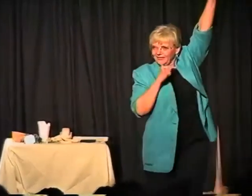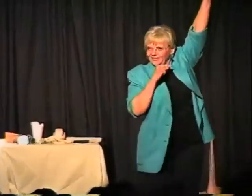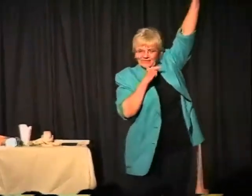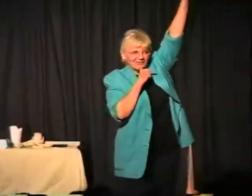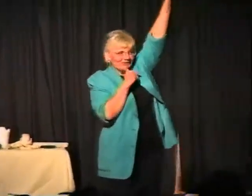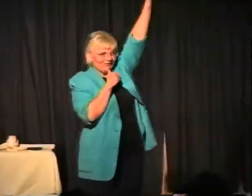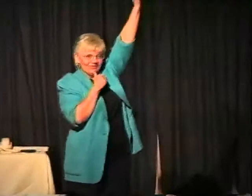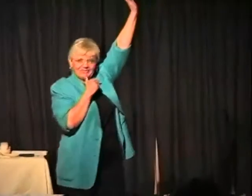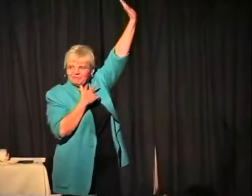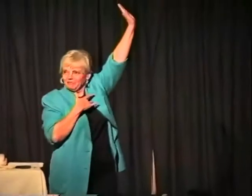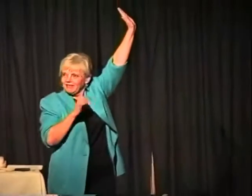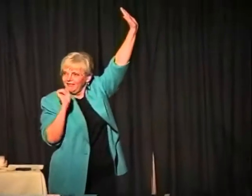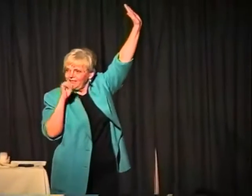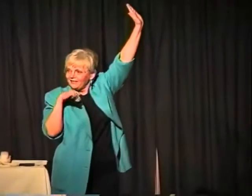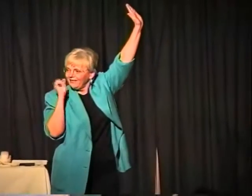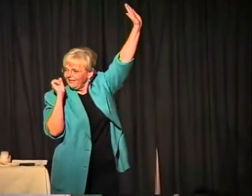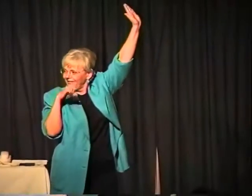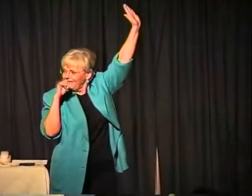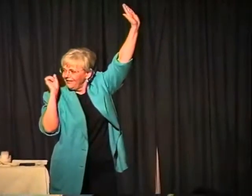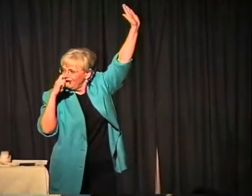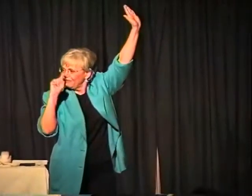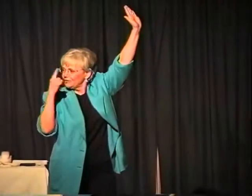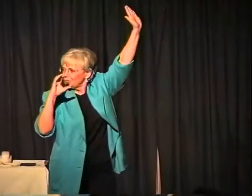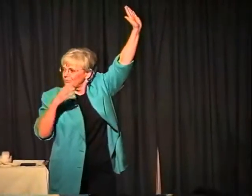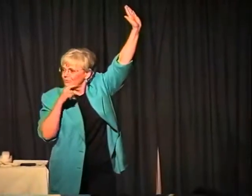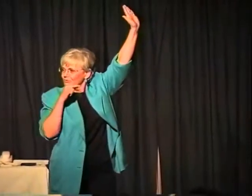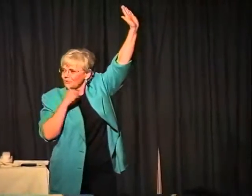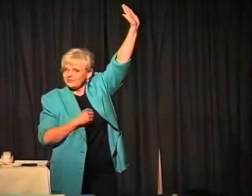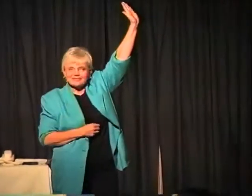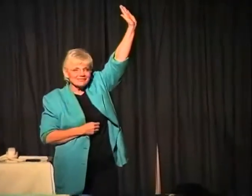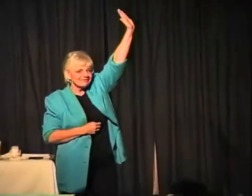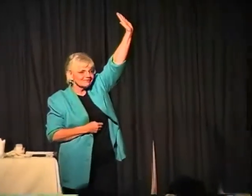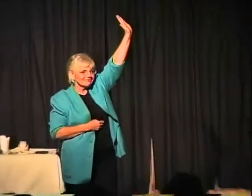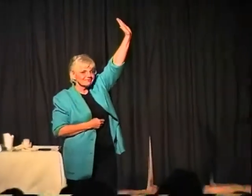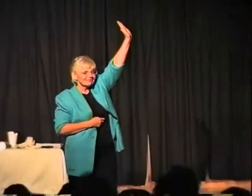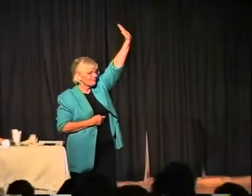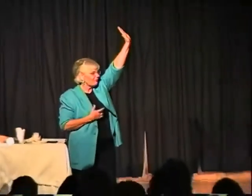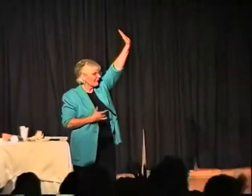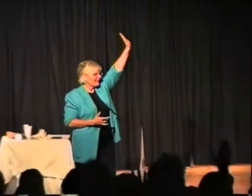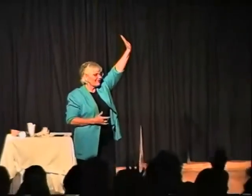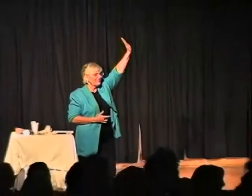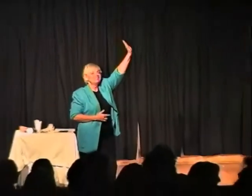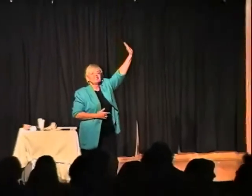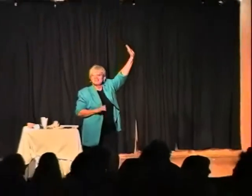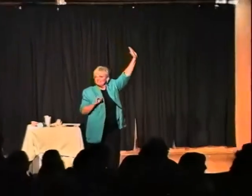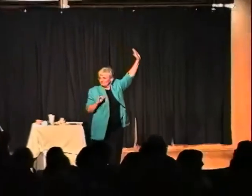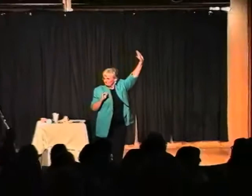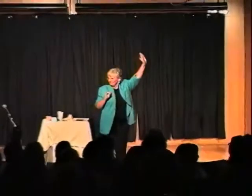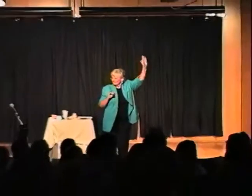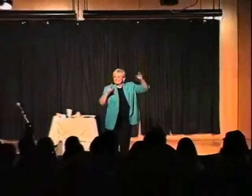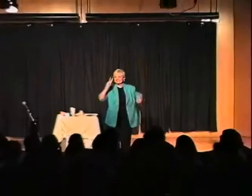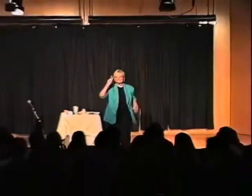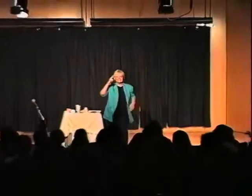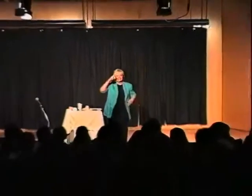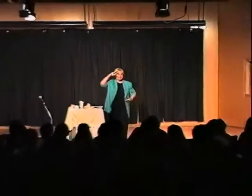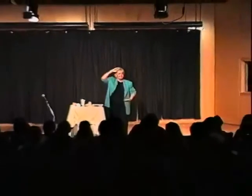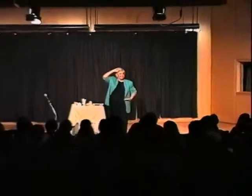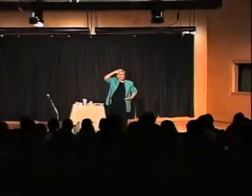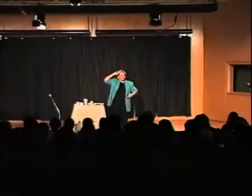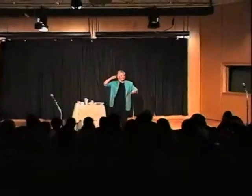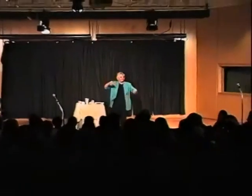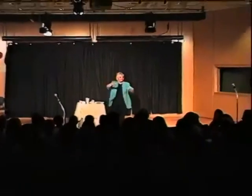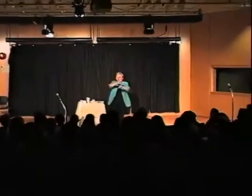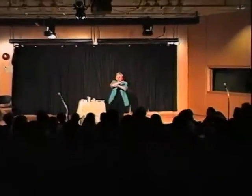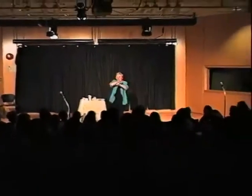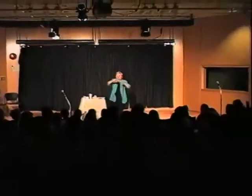which one of you would consider yourselves the category one, the head bobbers? Hands up. Who's a head bobber? All righty.